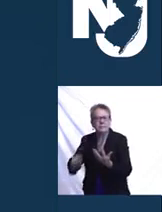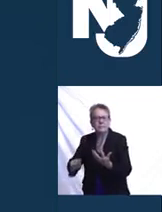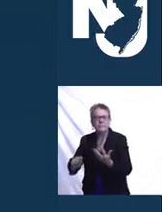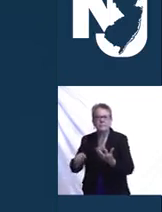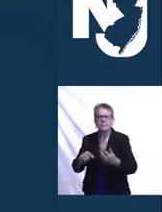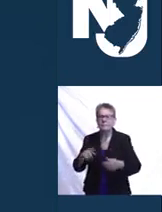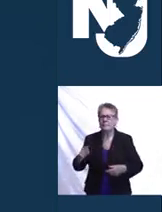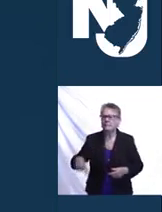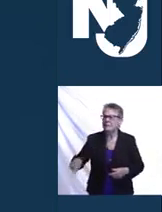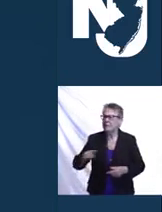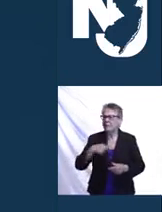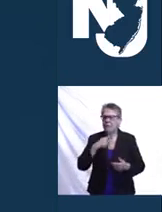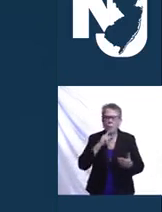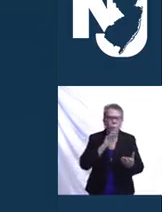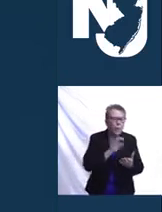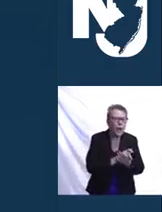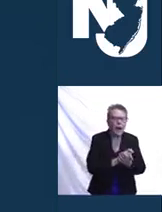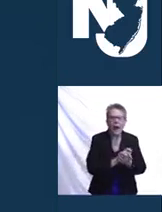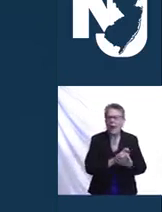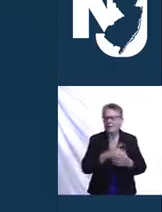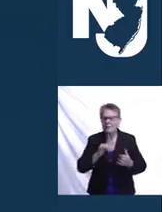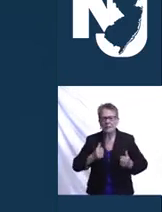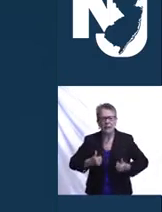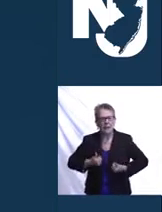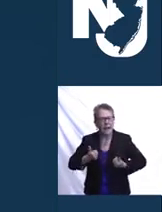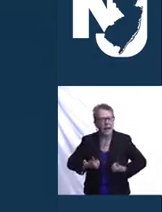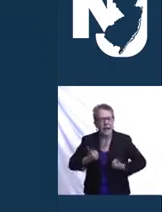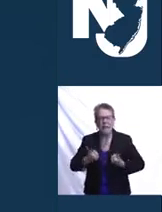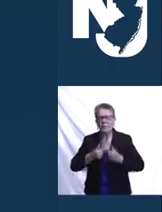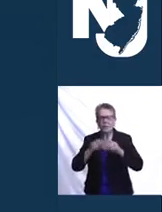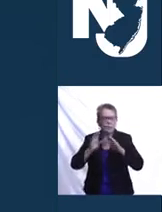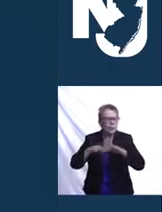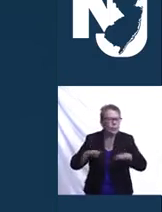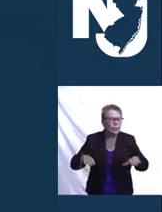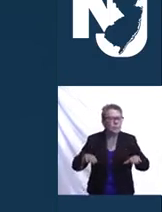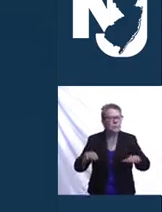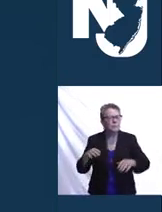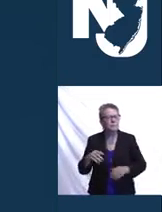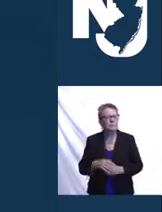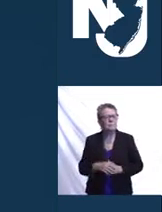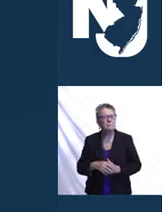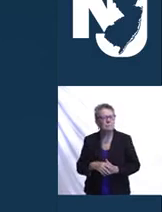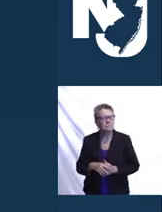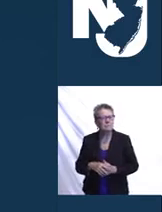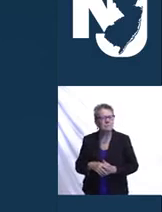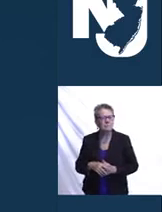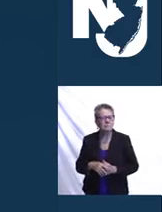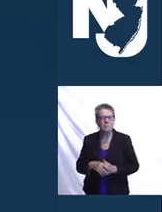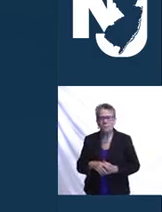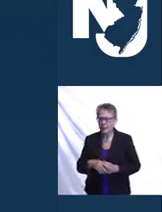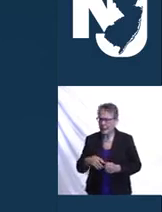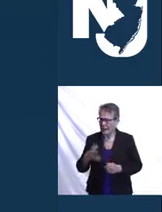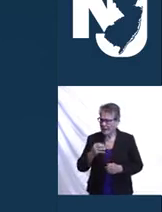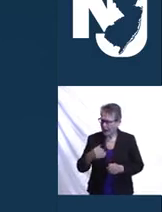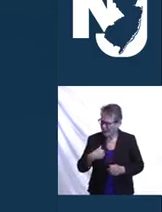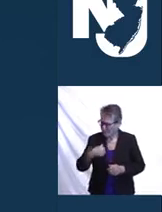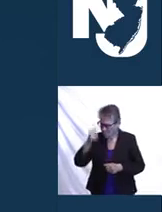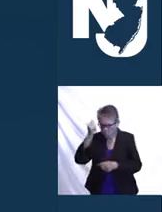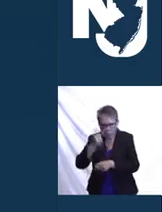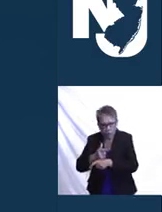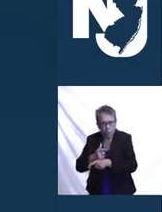the great honor of speaking with all 3 last week. He left them and their families, as well as his brother Stephen and his